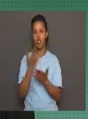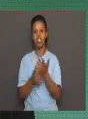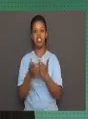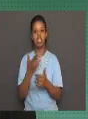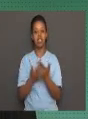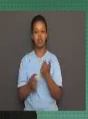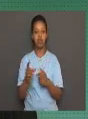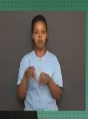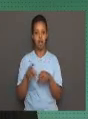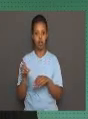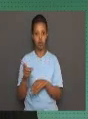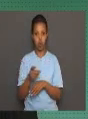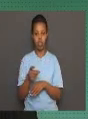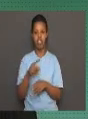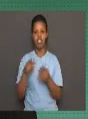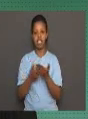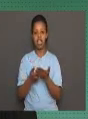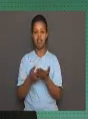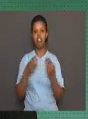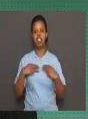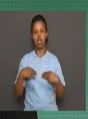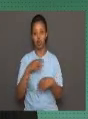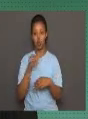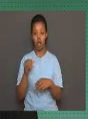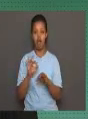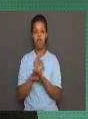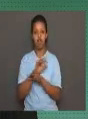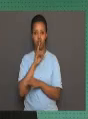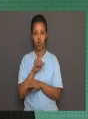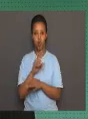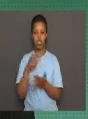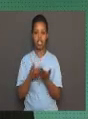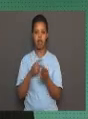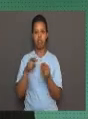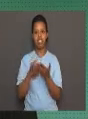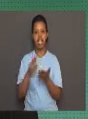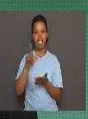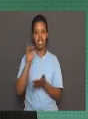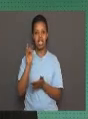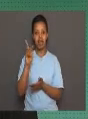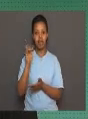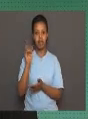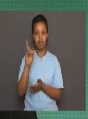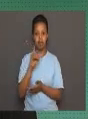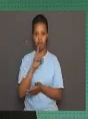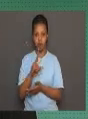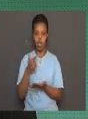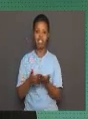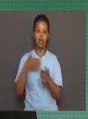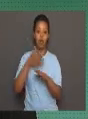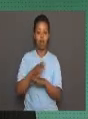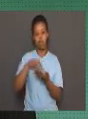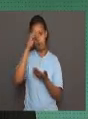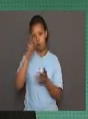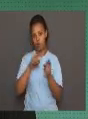the structure and functions of lipids, and then learn about the